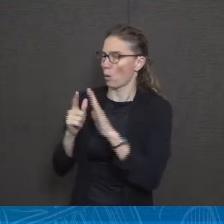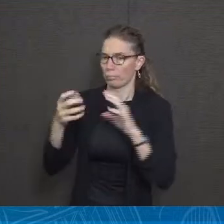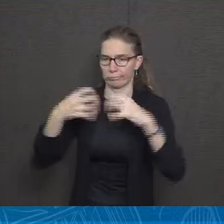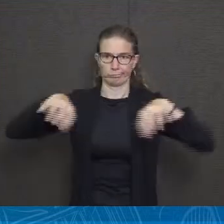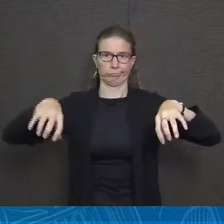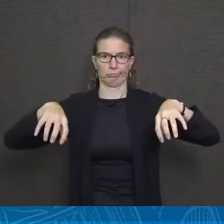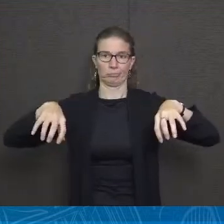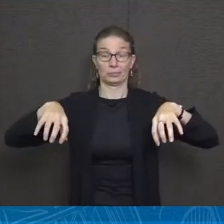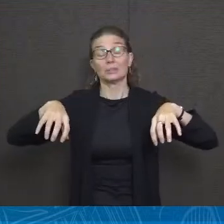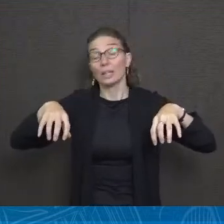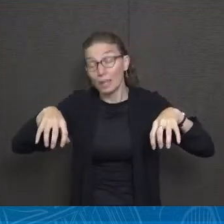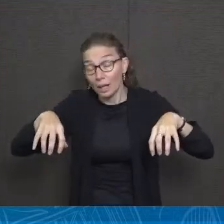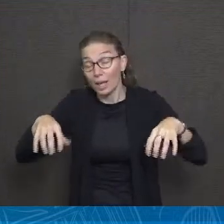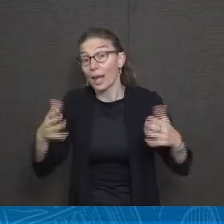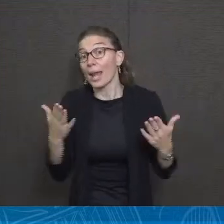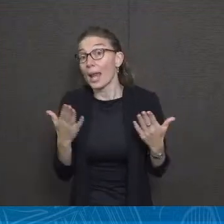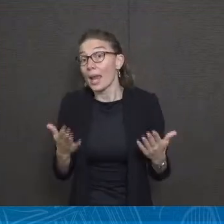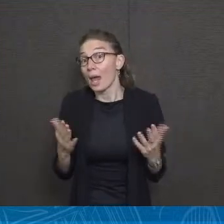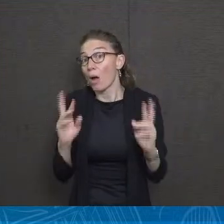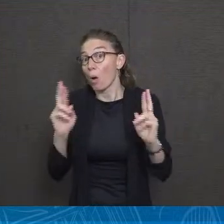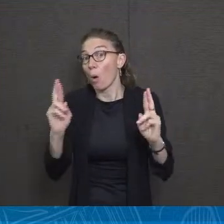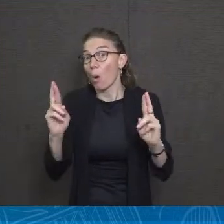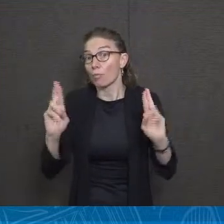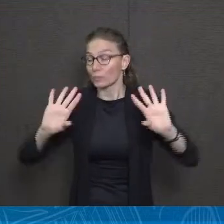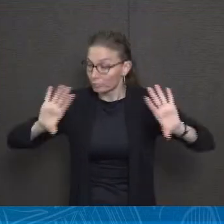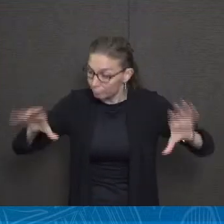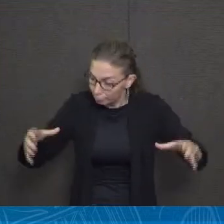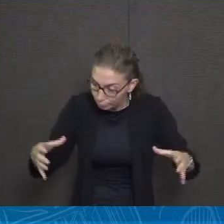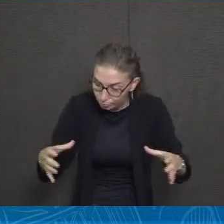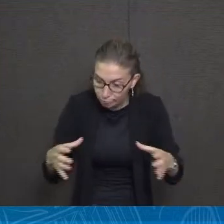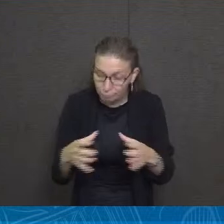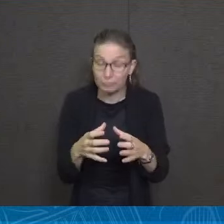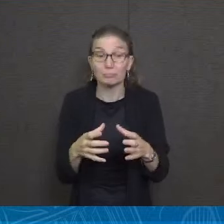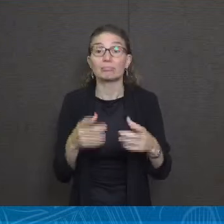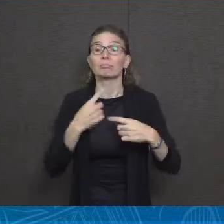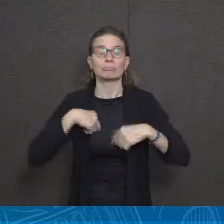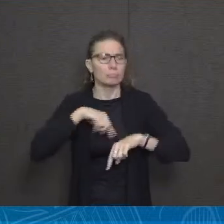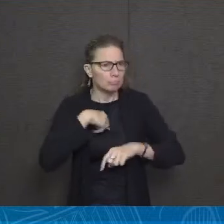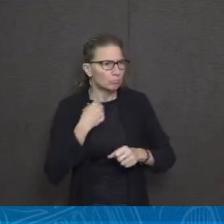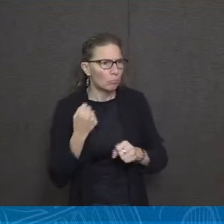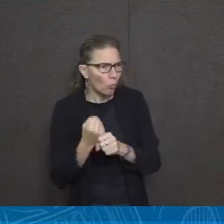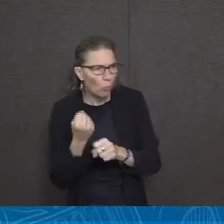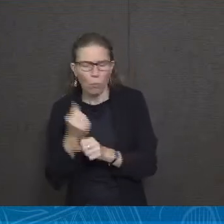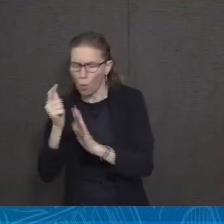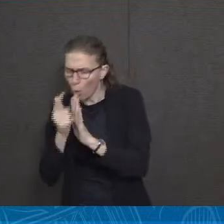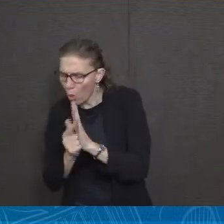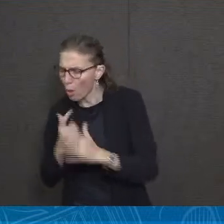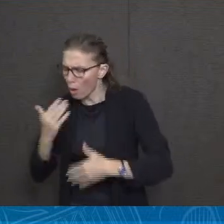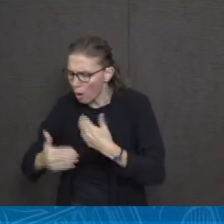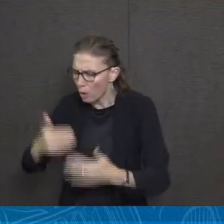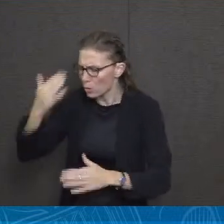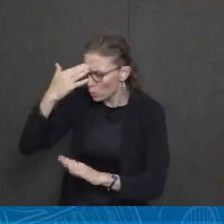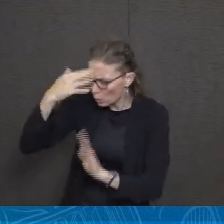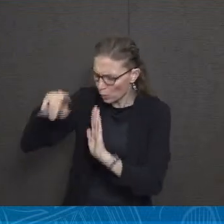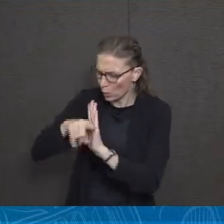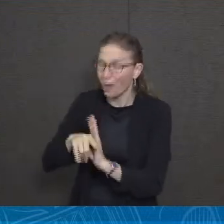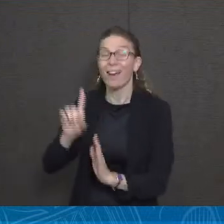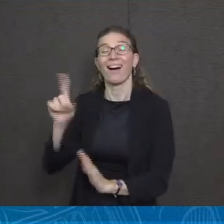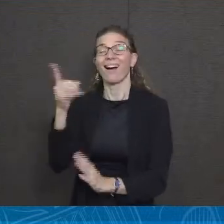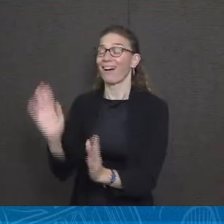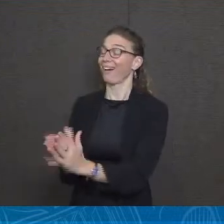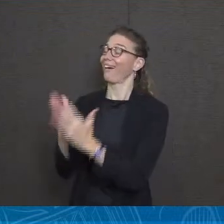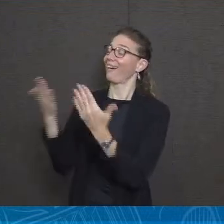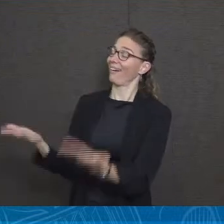where, hopefully, those of us who know, who work in the law, that we understand the law is not just what it says in a book, it's not just